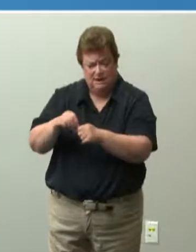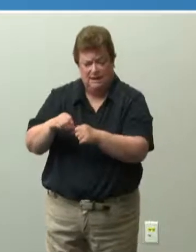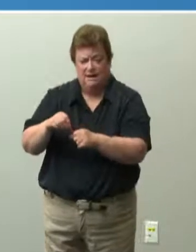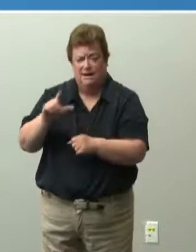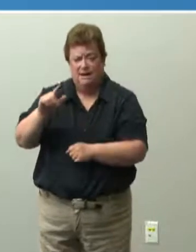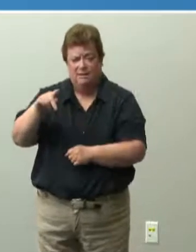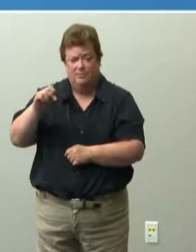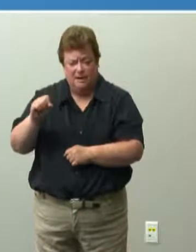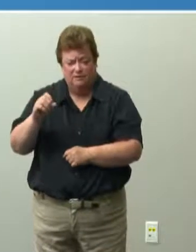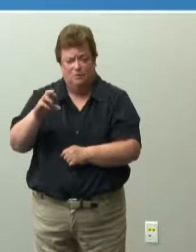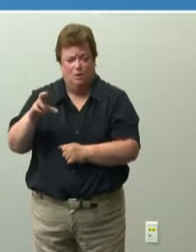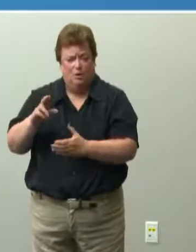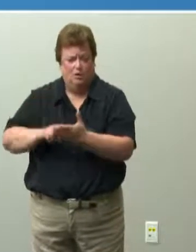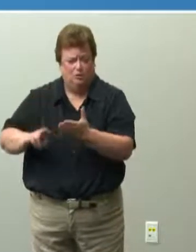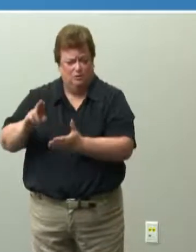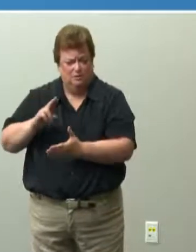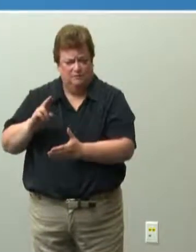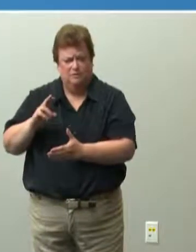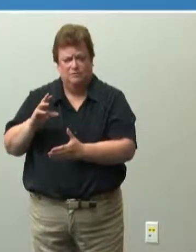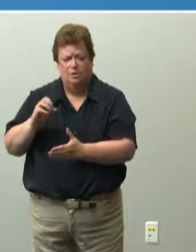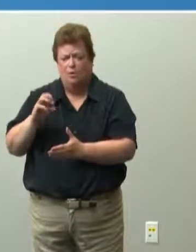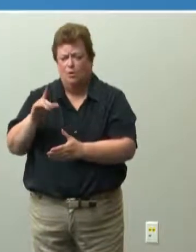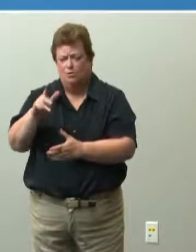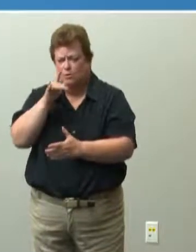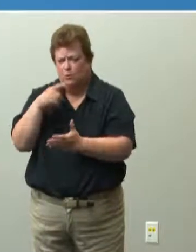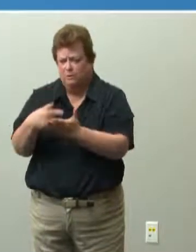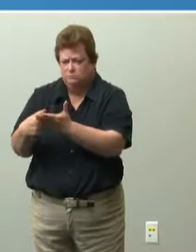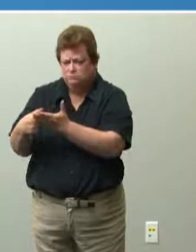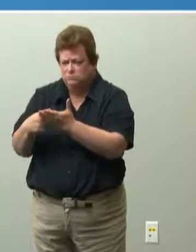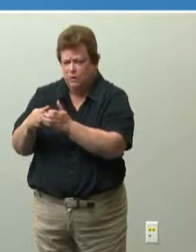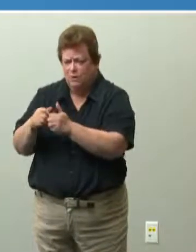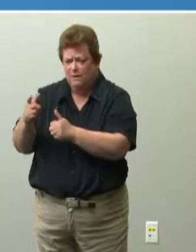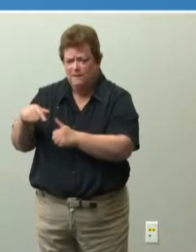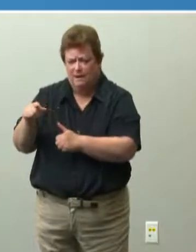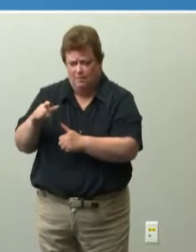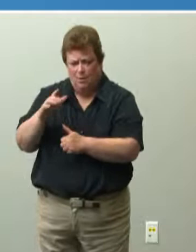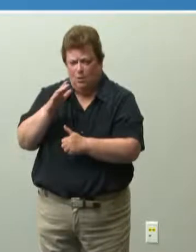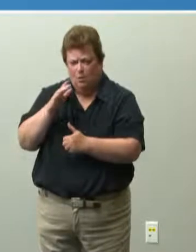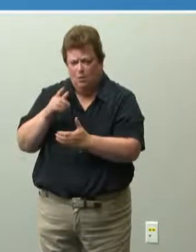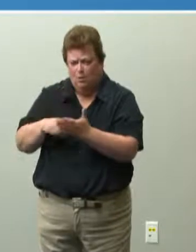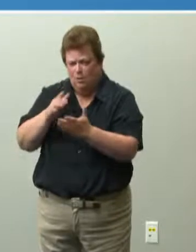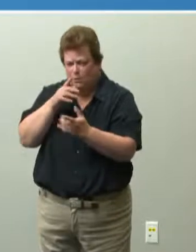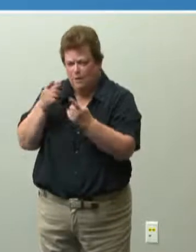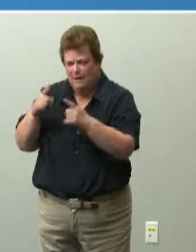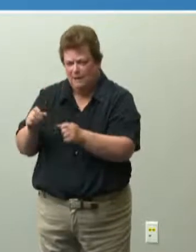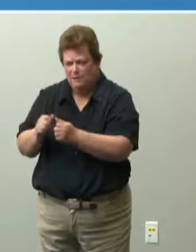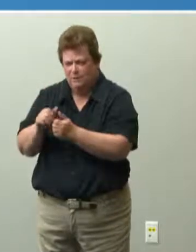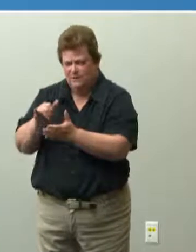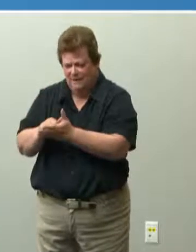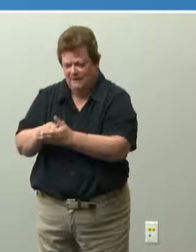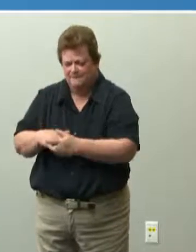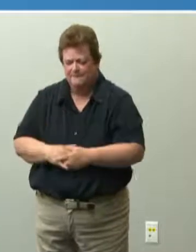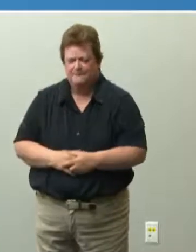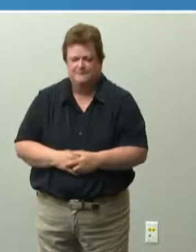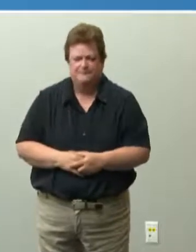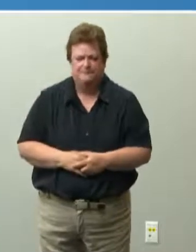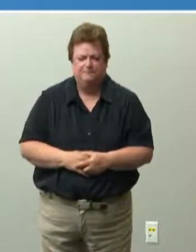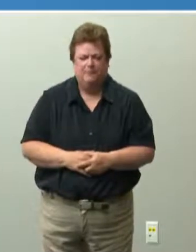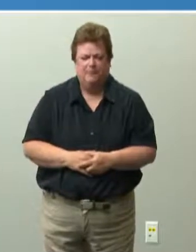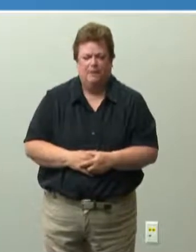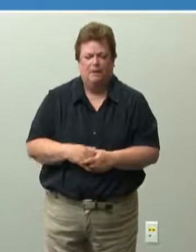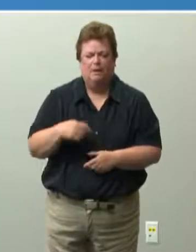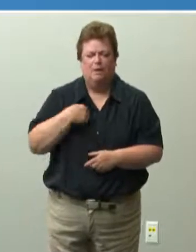conversations that you would have with those entities at that time, or are you already having those? No, we